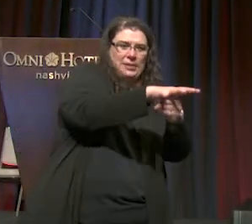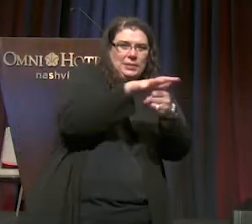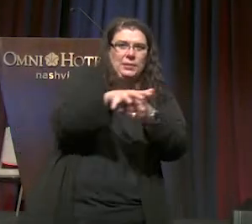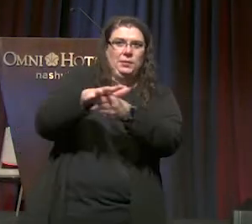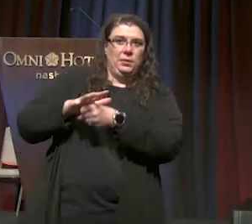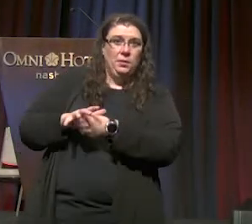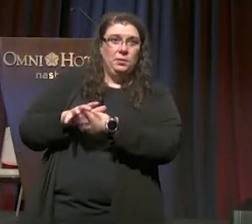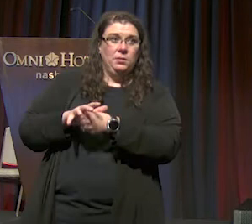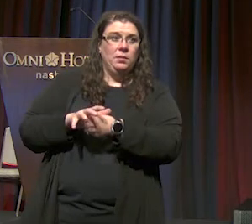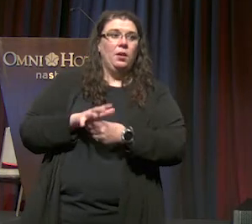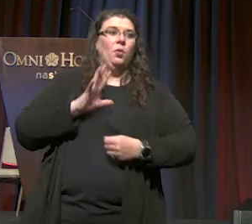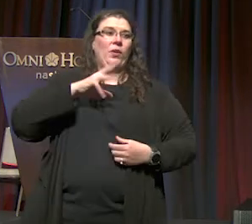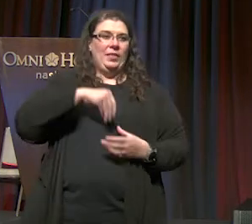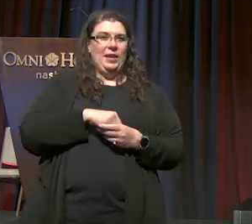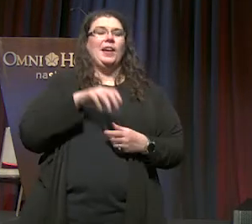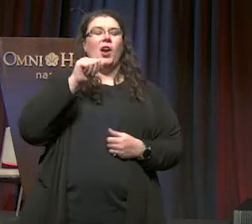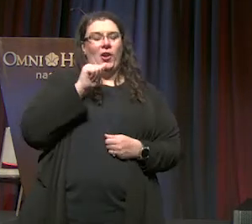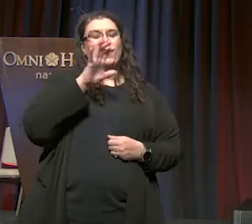Ilocano region,